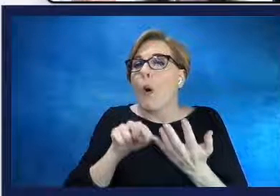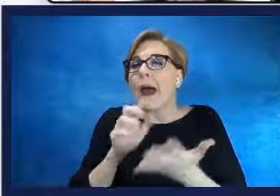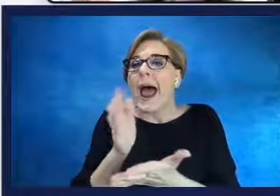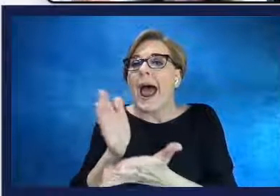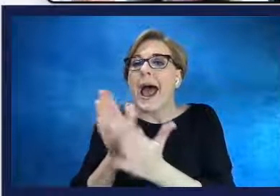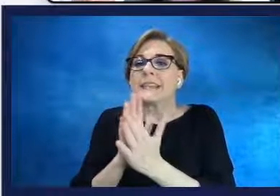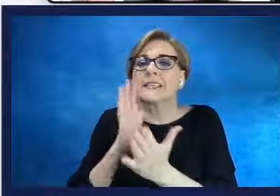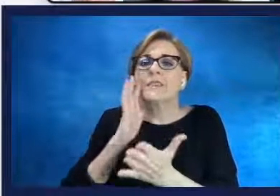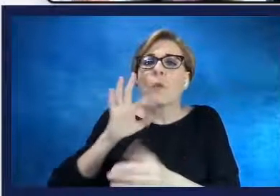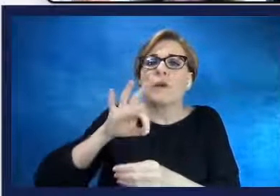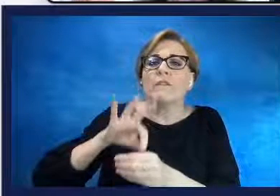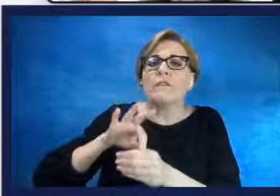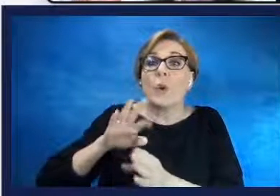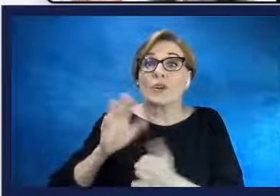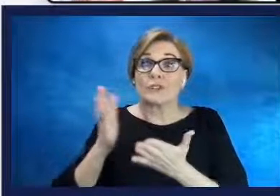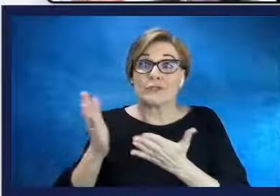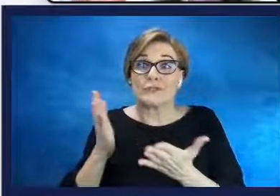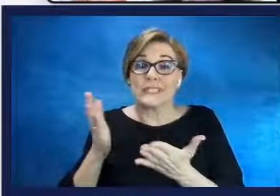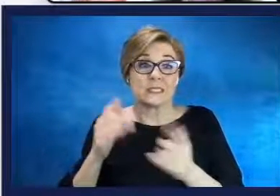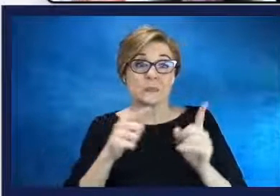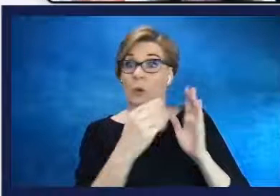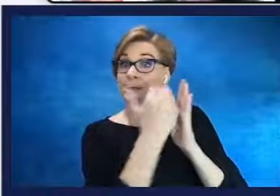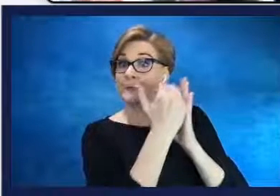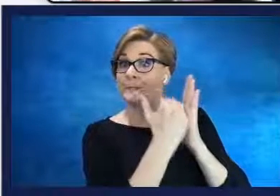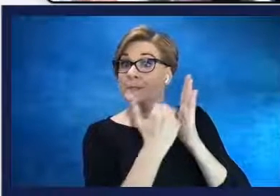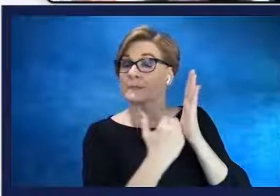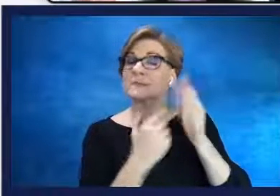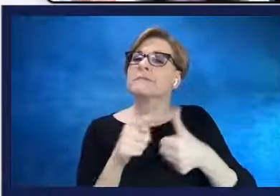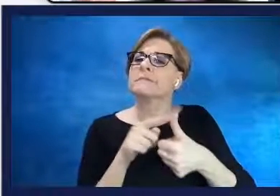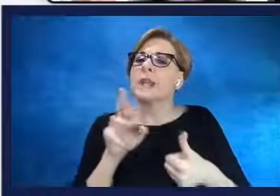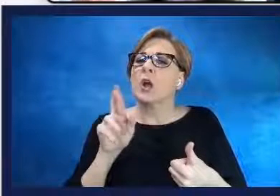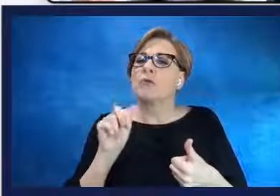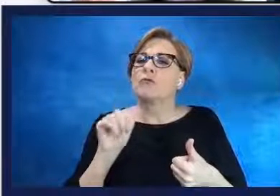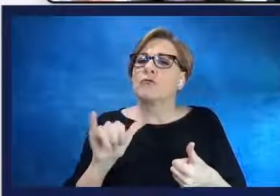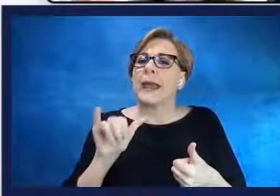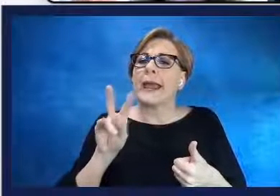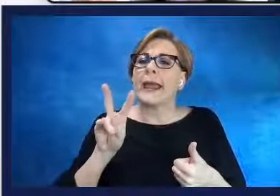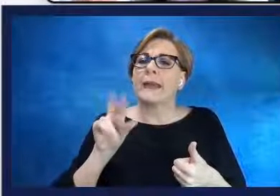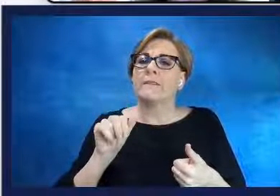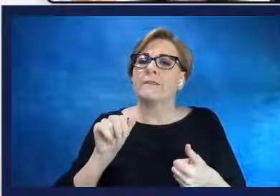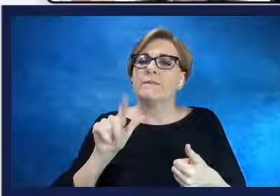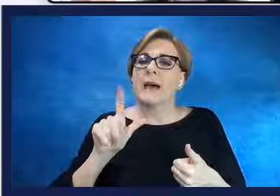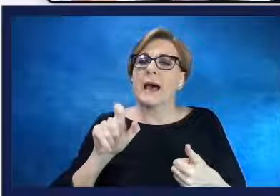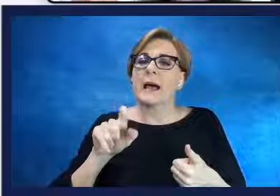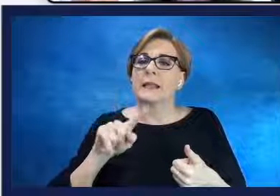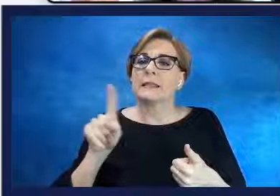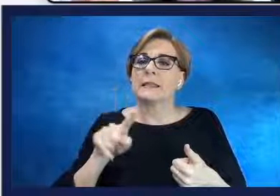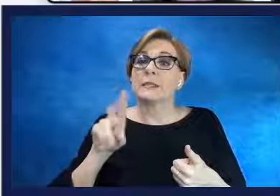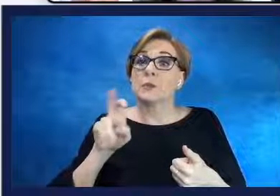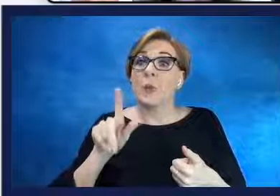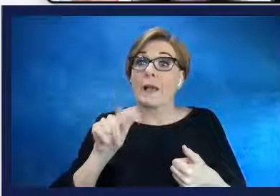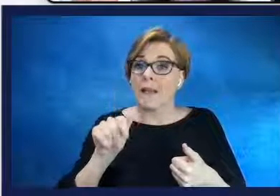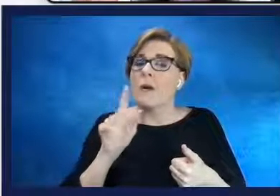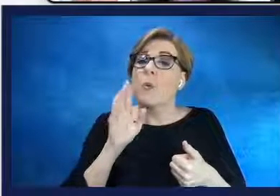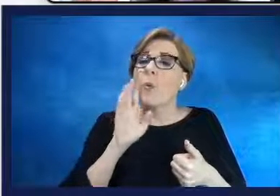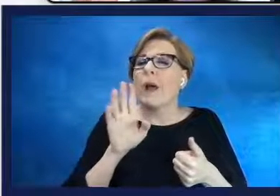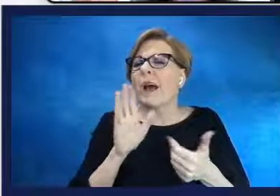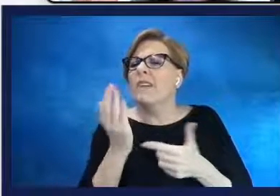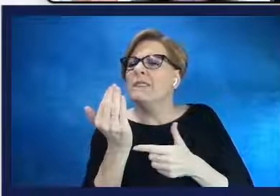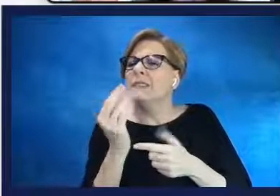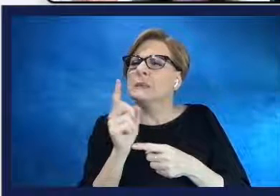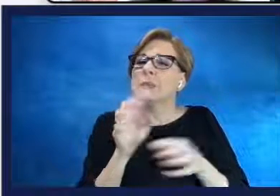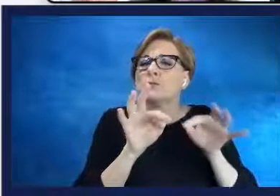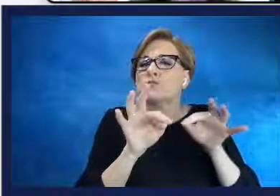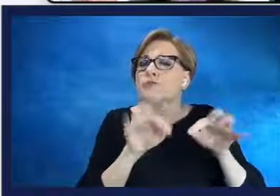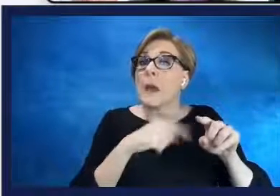So here's our agenda. First, Ray Valenzuela will take about 15 minutes talking about mail-in voting and our special election